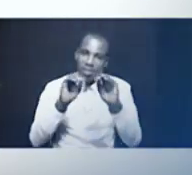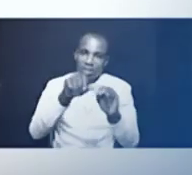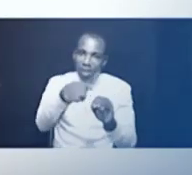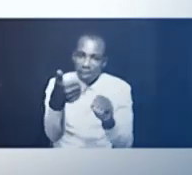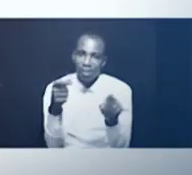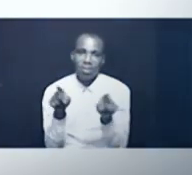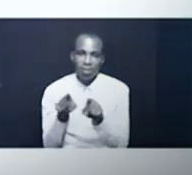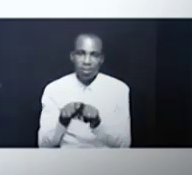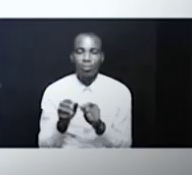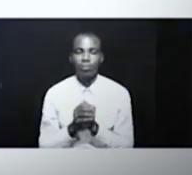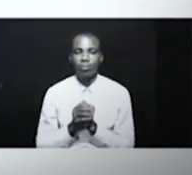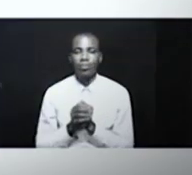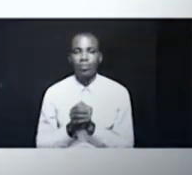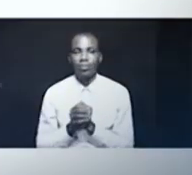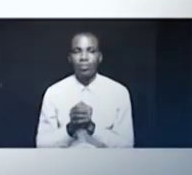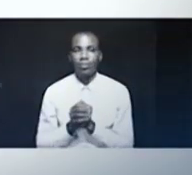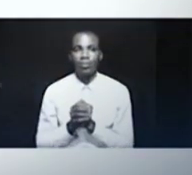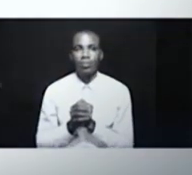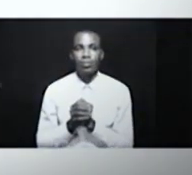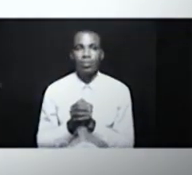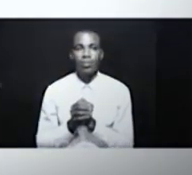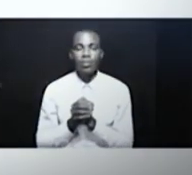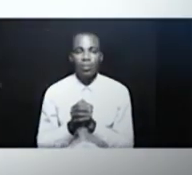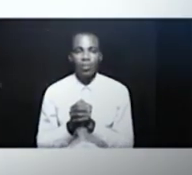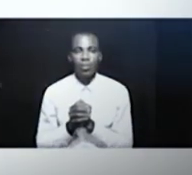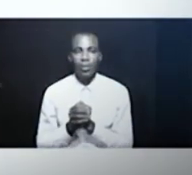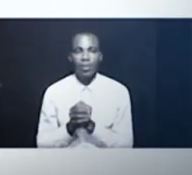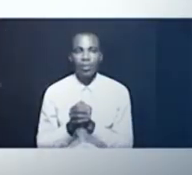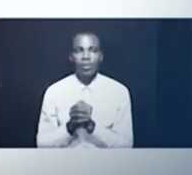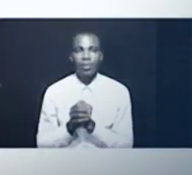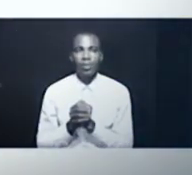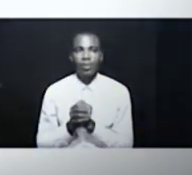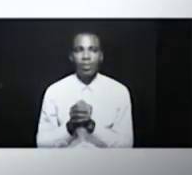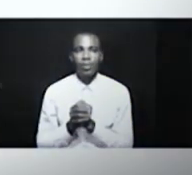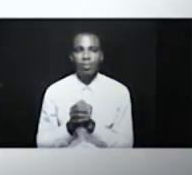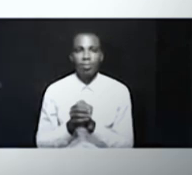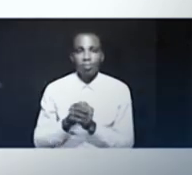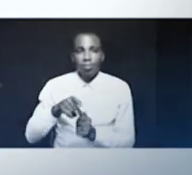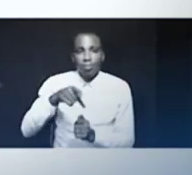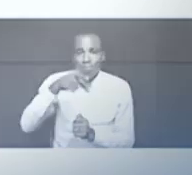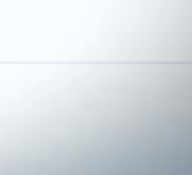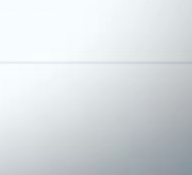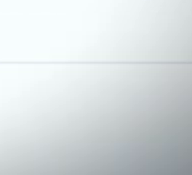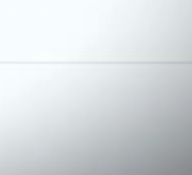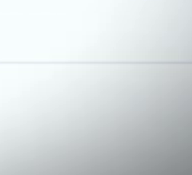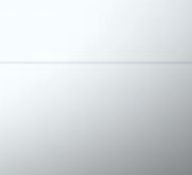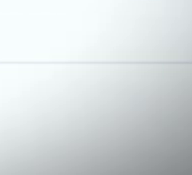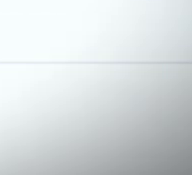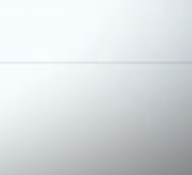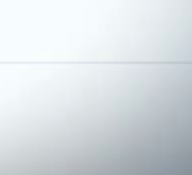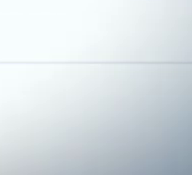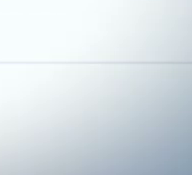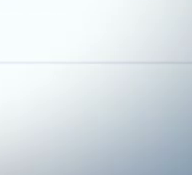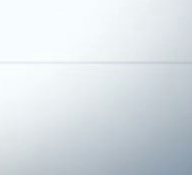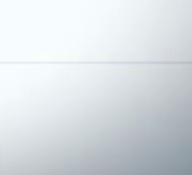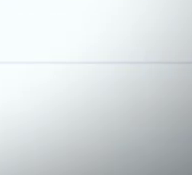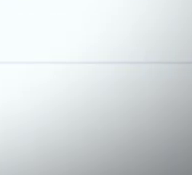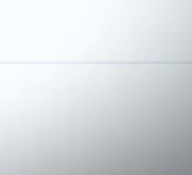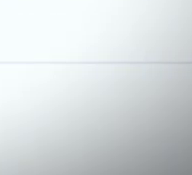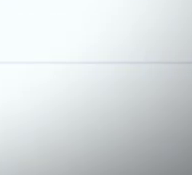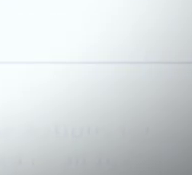to continue what Jesus began to do. Pentecost is power for us to take